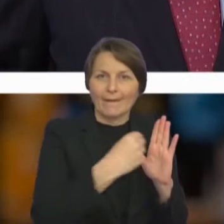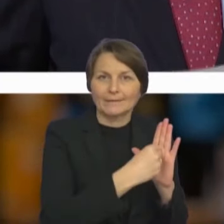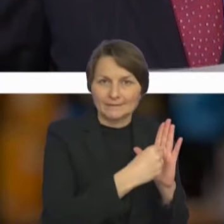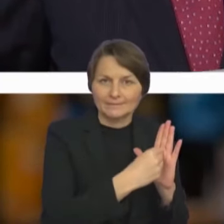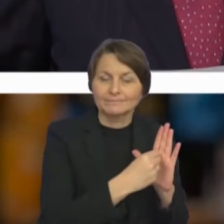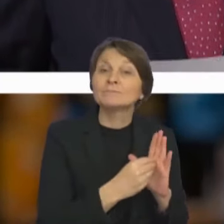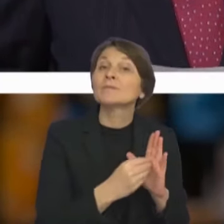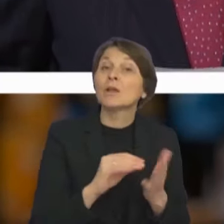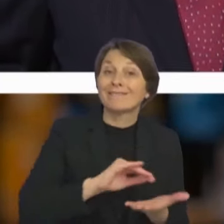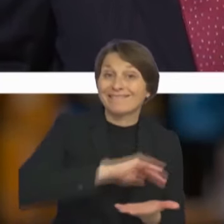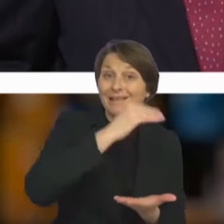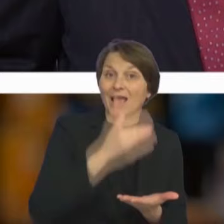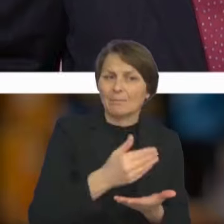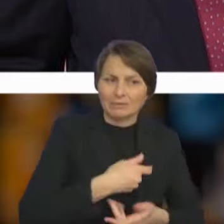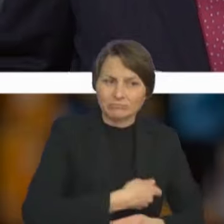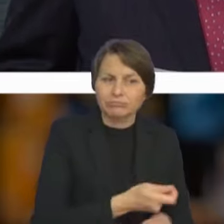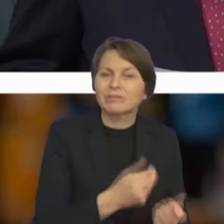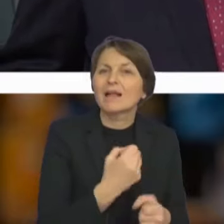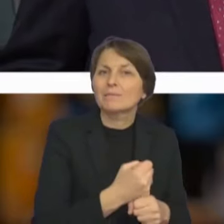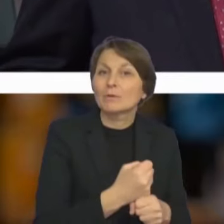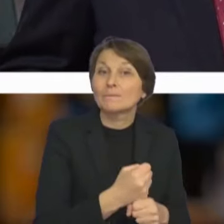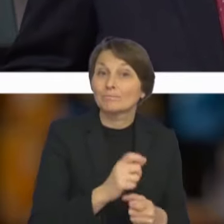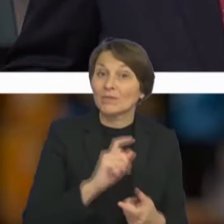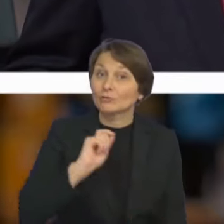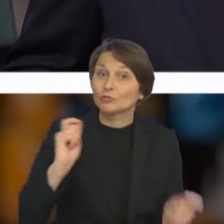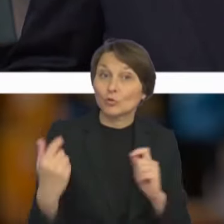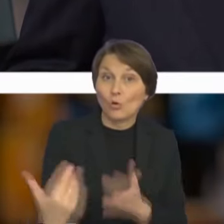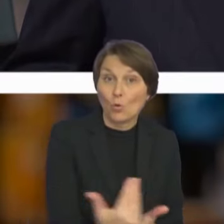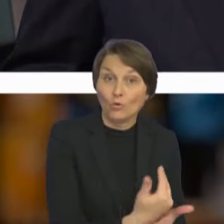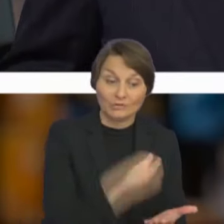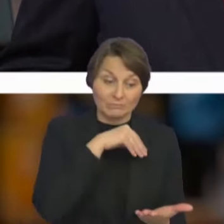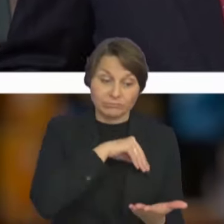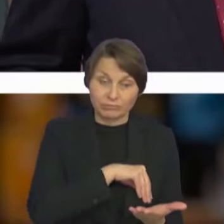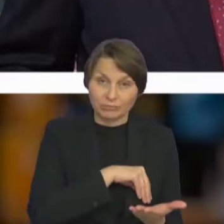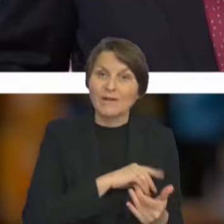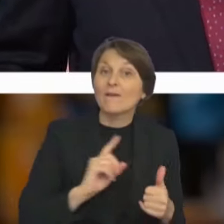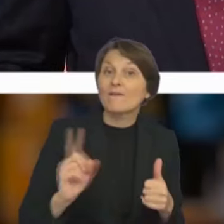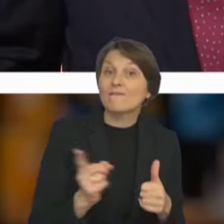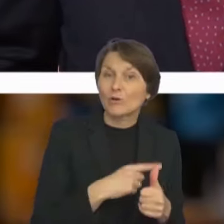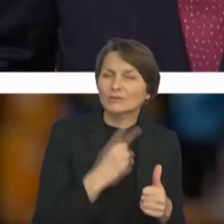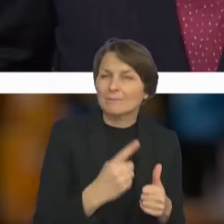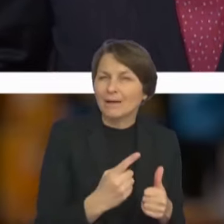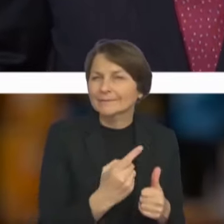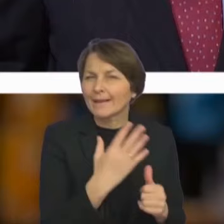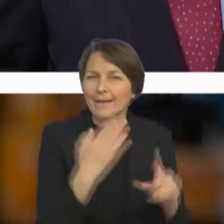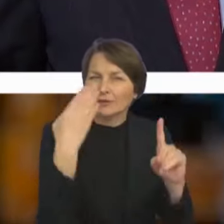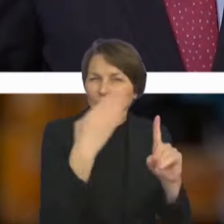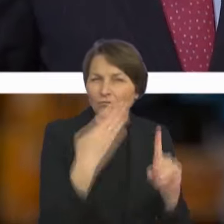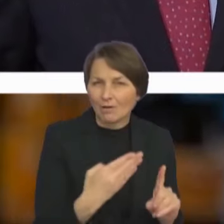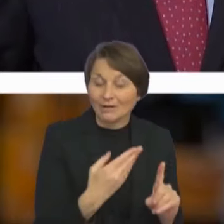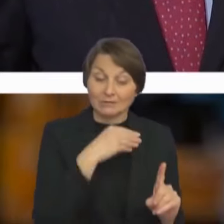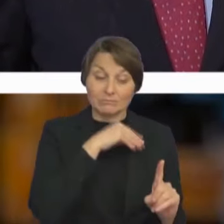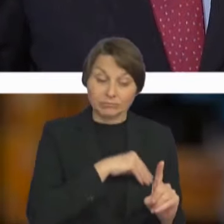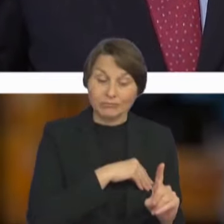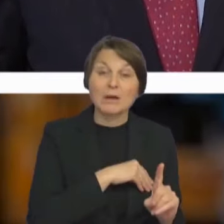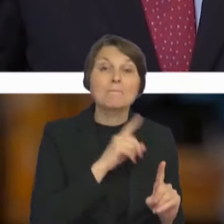criterion replaces the turnover criterion in order to prioritize profitability targets based on capital invested in